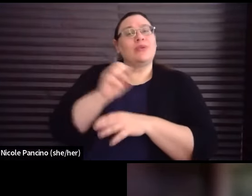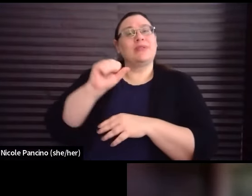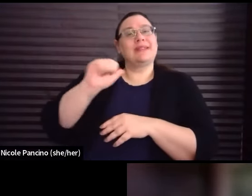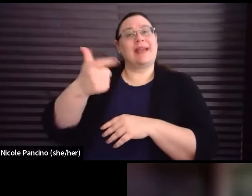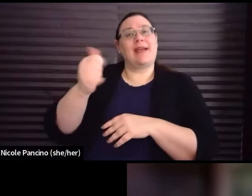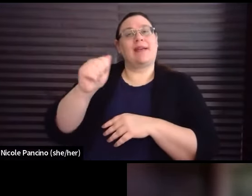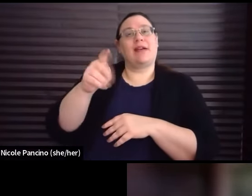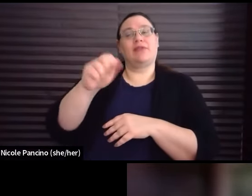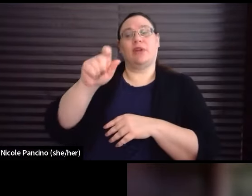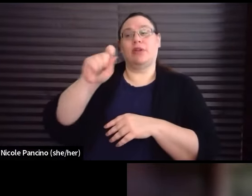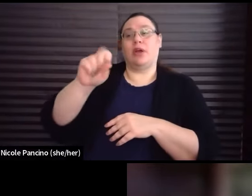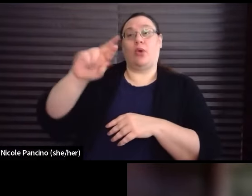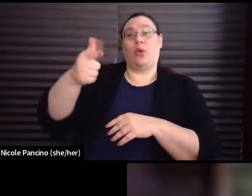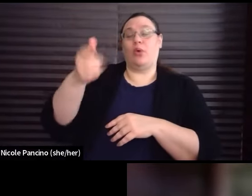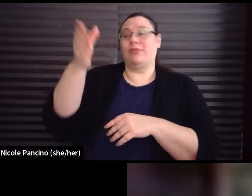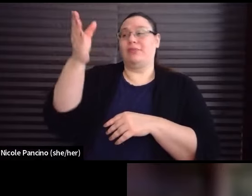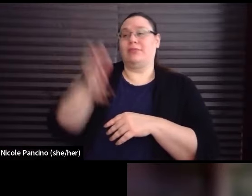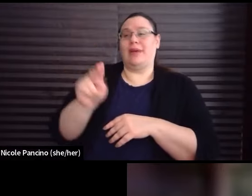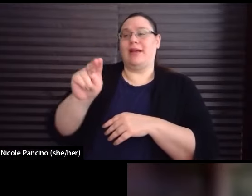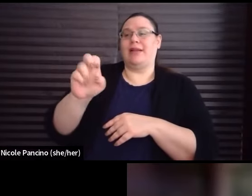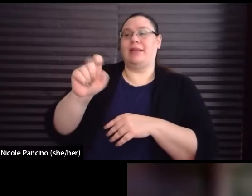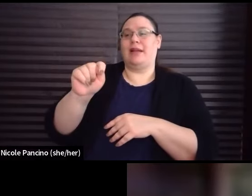sagaftra.org/Netflix 2022.